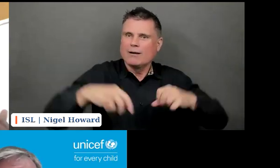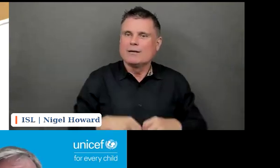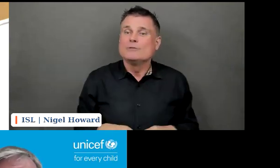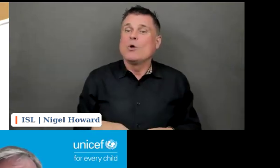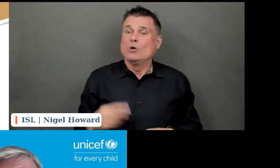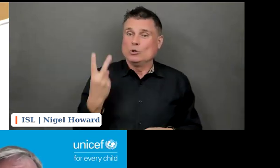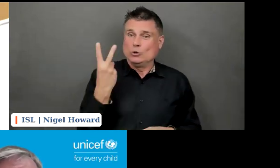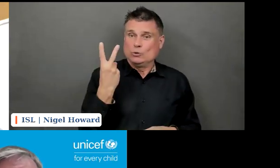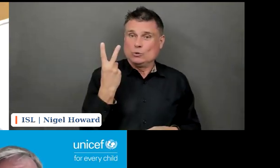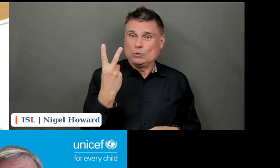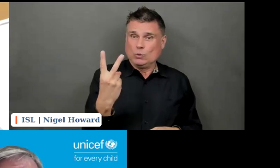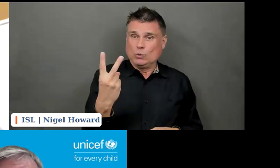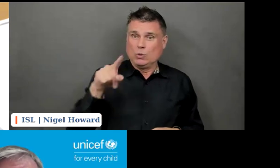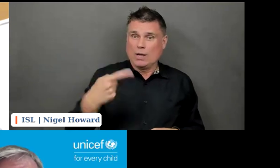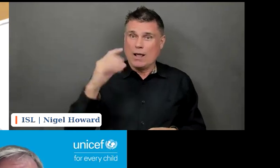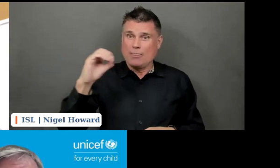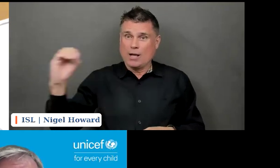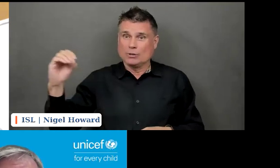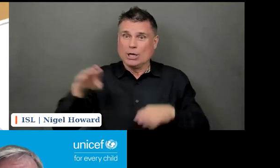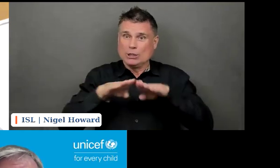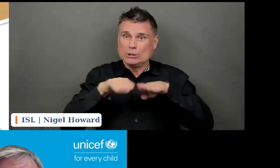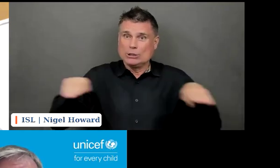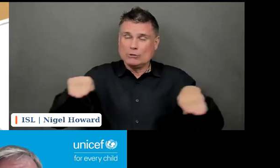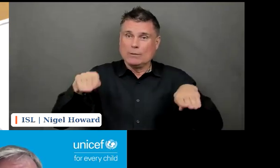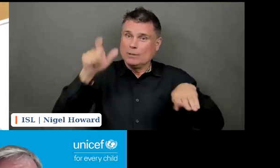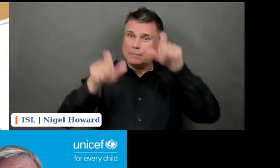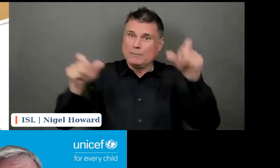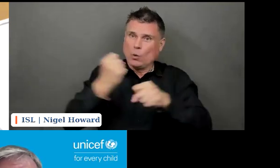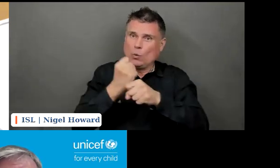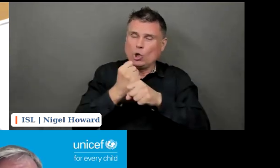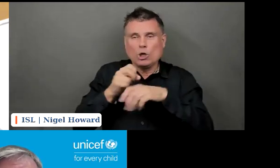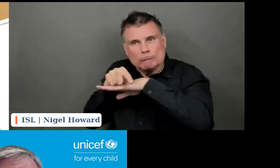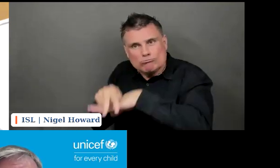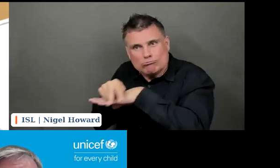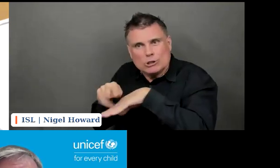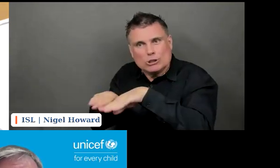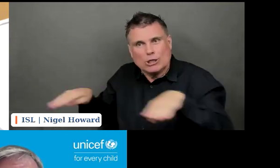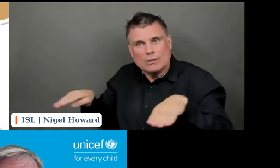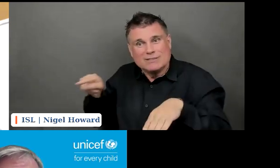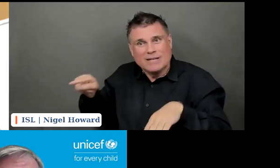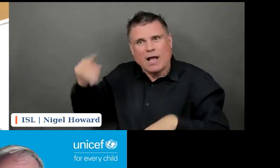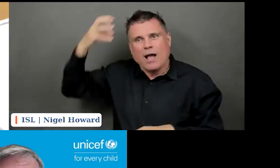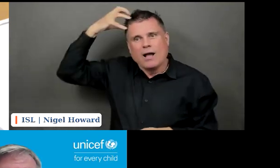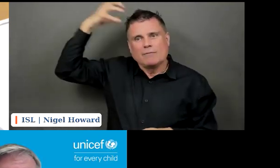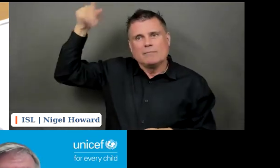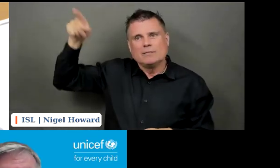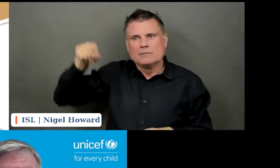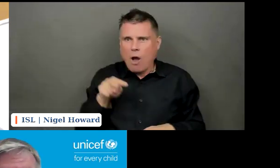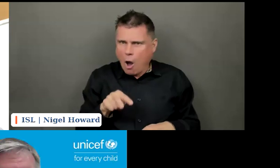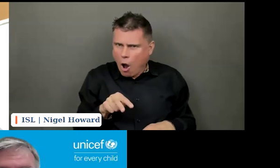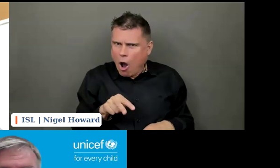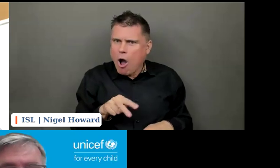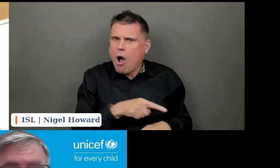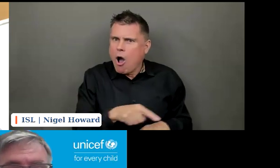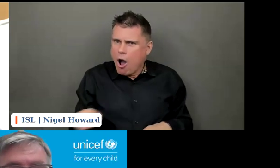other programs since 2022. They have considered old age grant, disability grant,